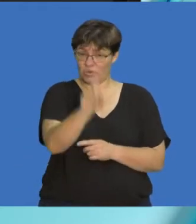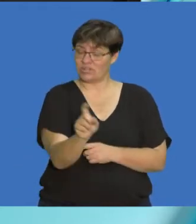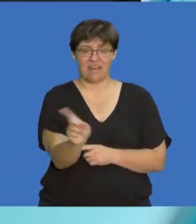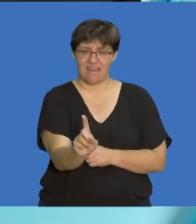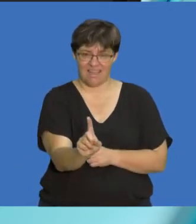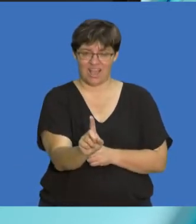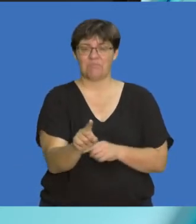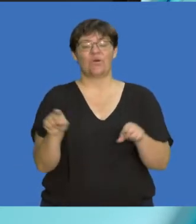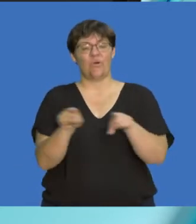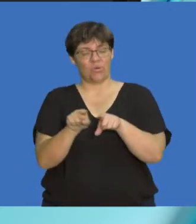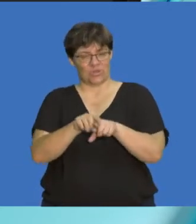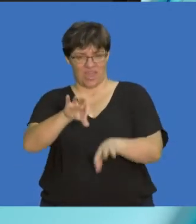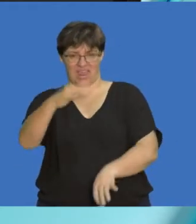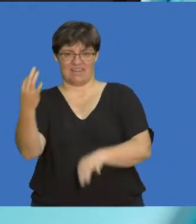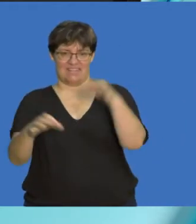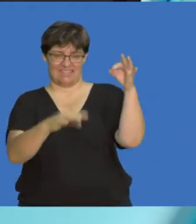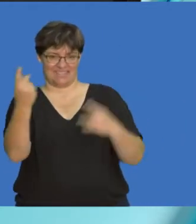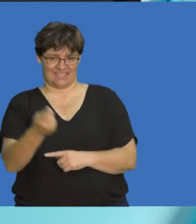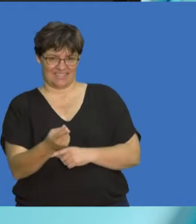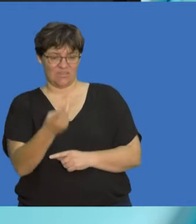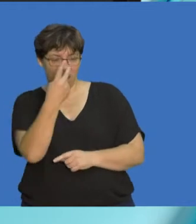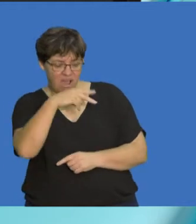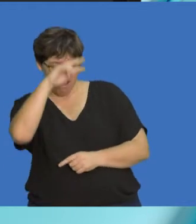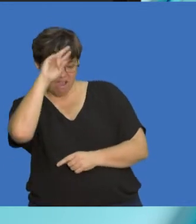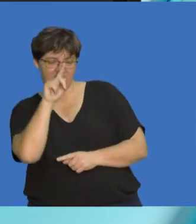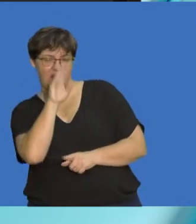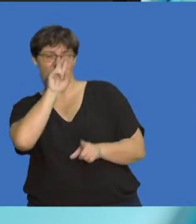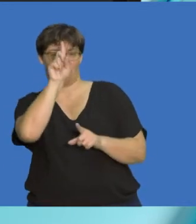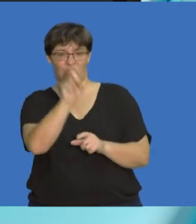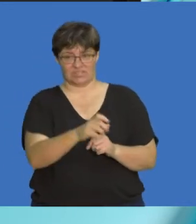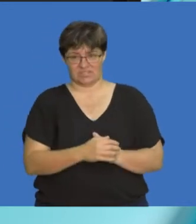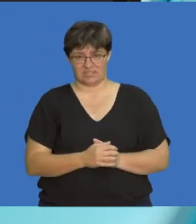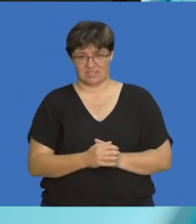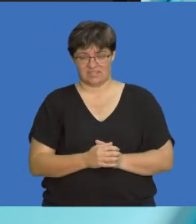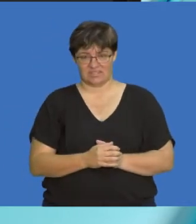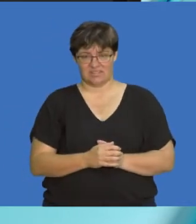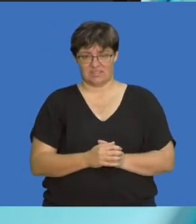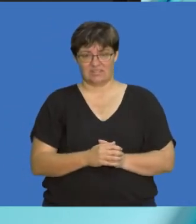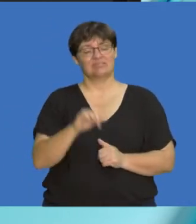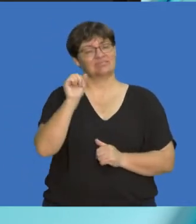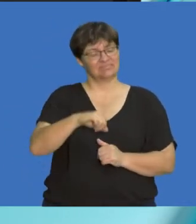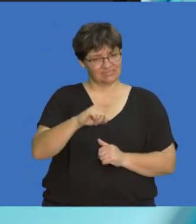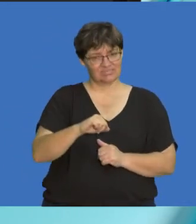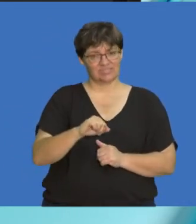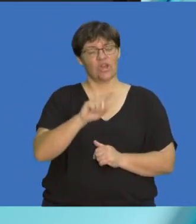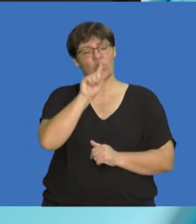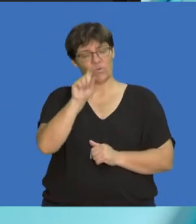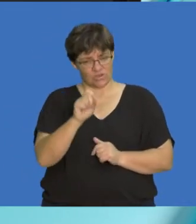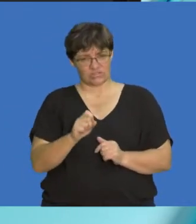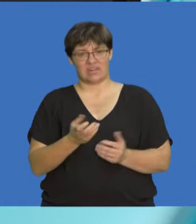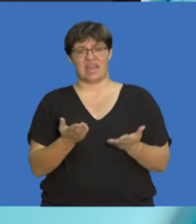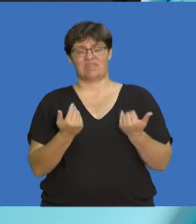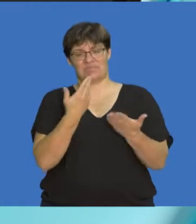it's an analysis and interpretive type of question. And yes, that's the type of questions you can expect in